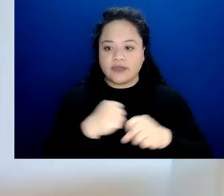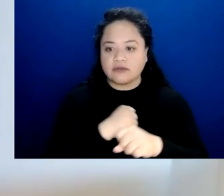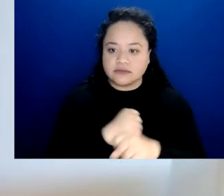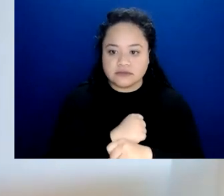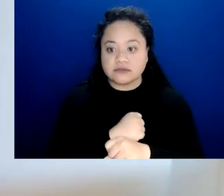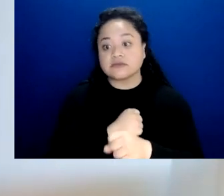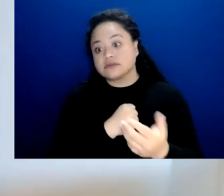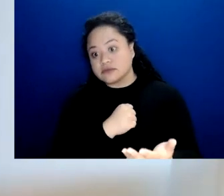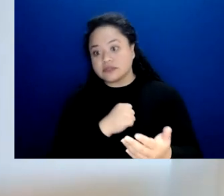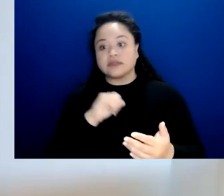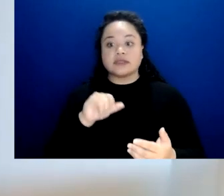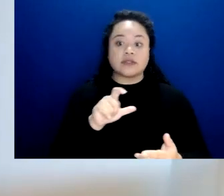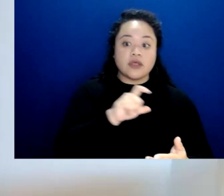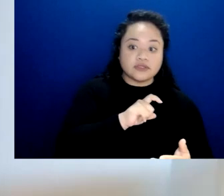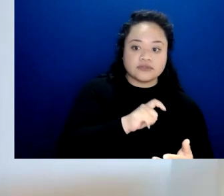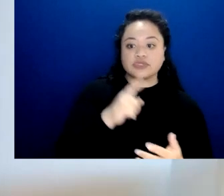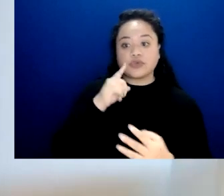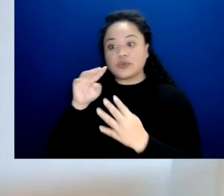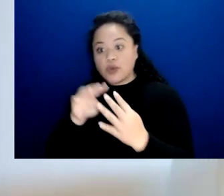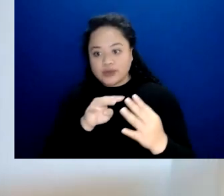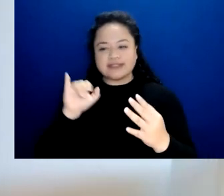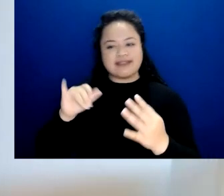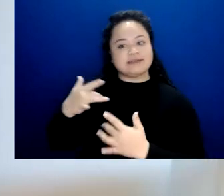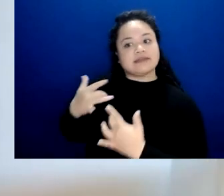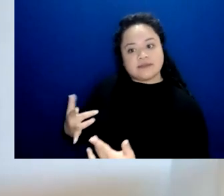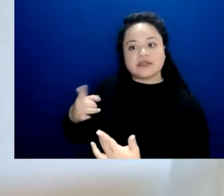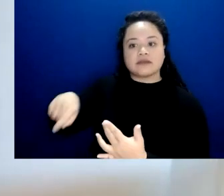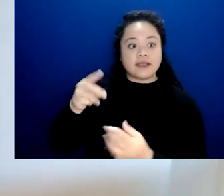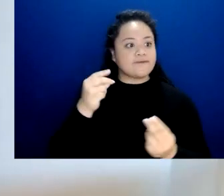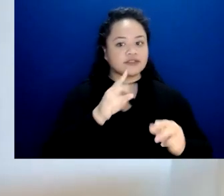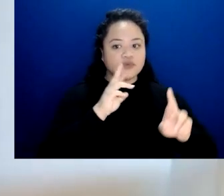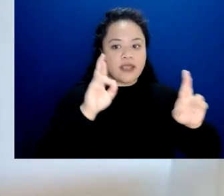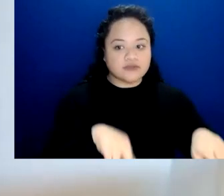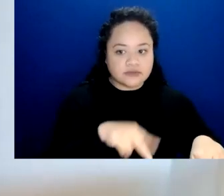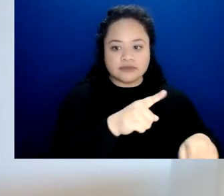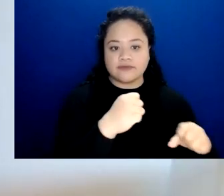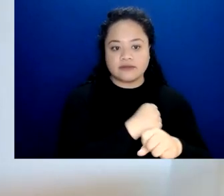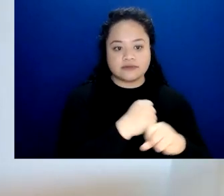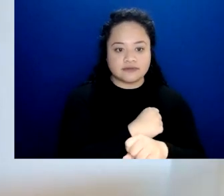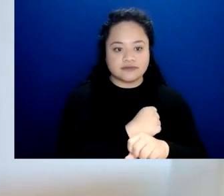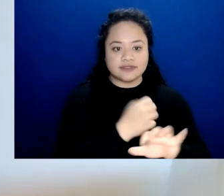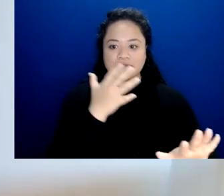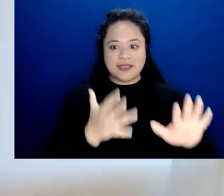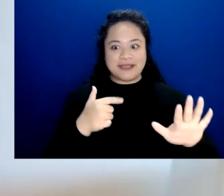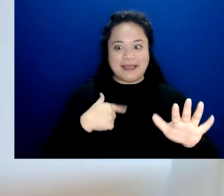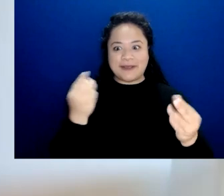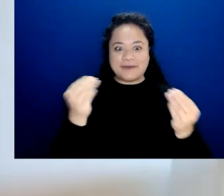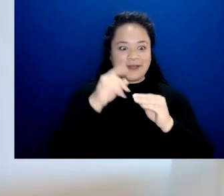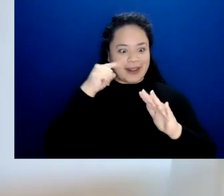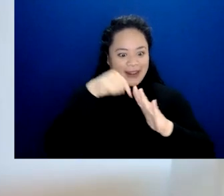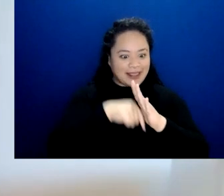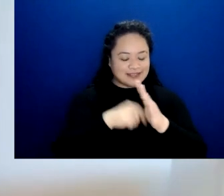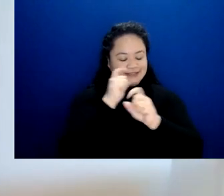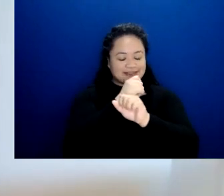use that to control other people to a behavior. And I think those things, I may have gotten a little nebulous and meta level there, but those things